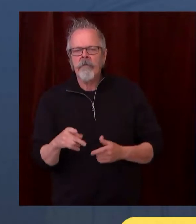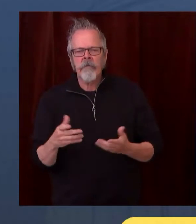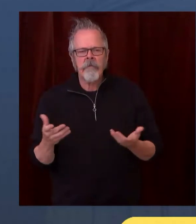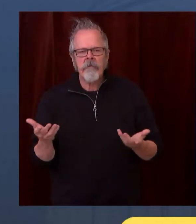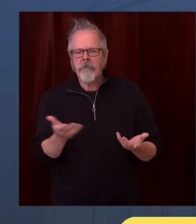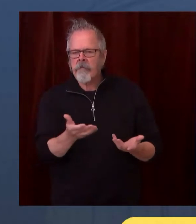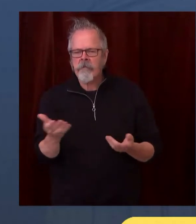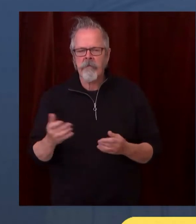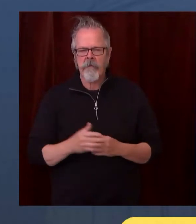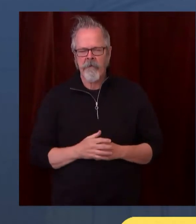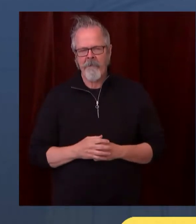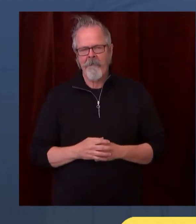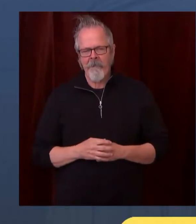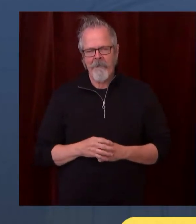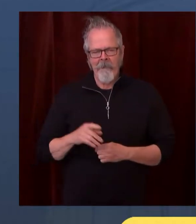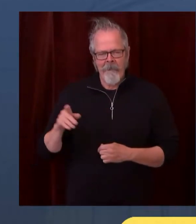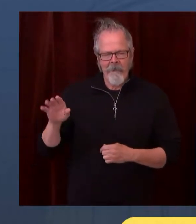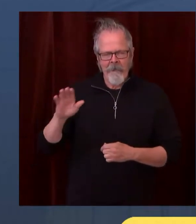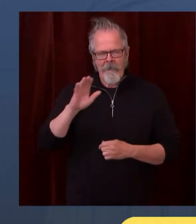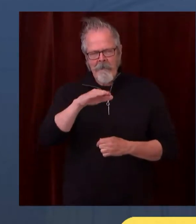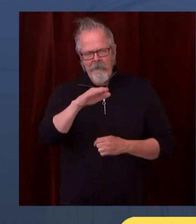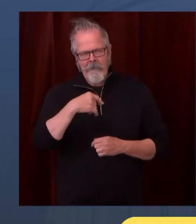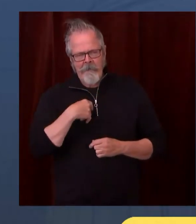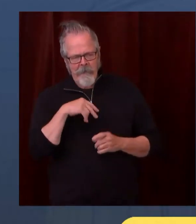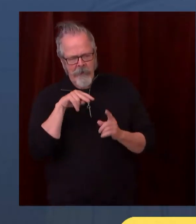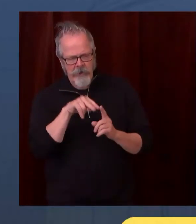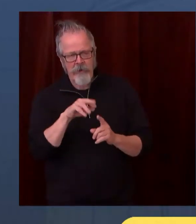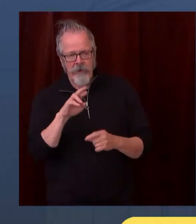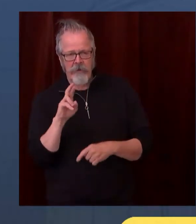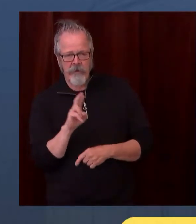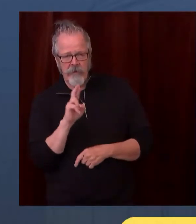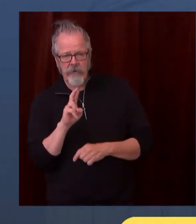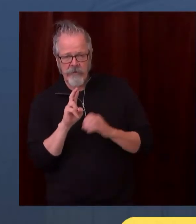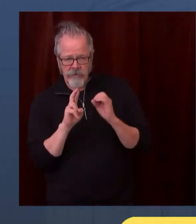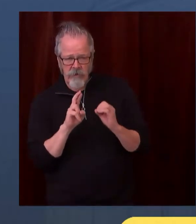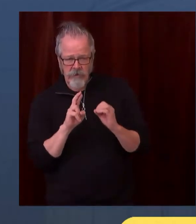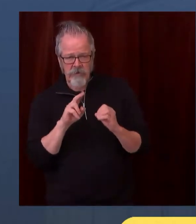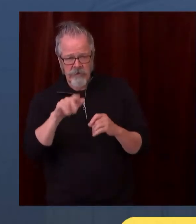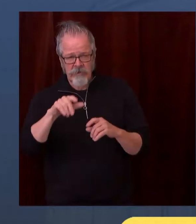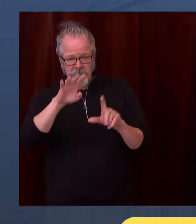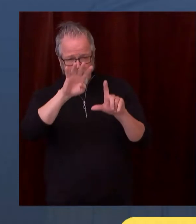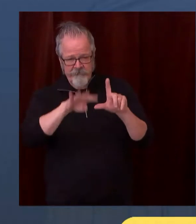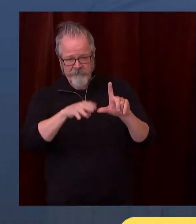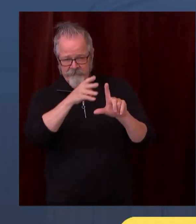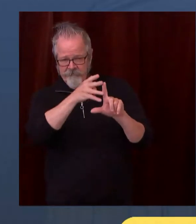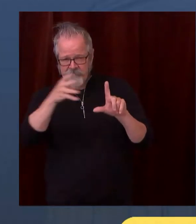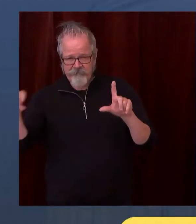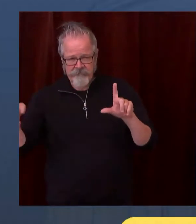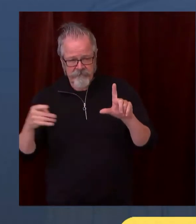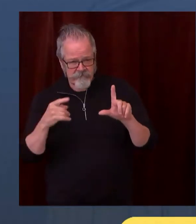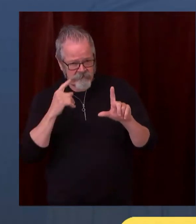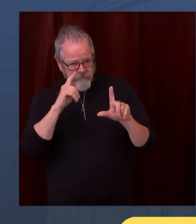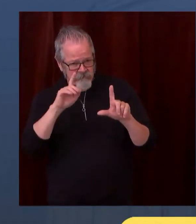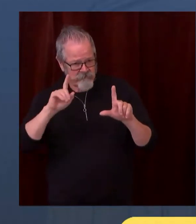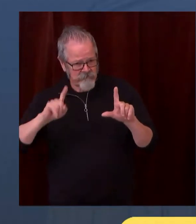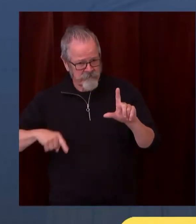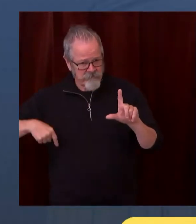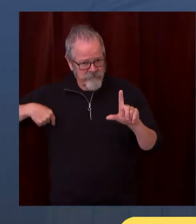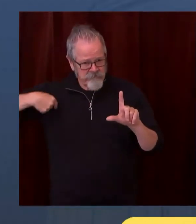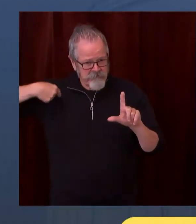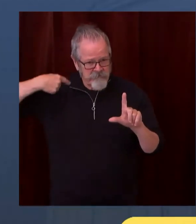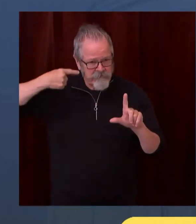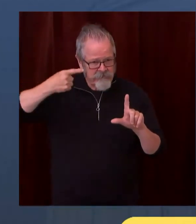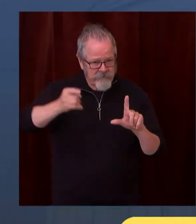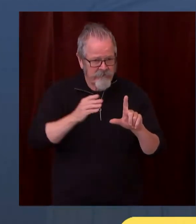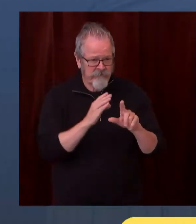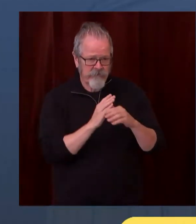here, and we haven't had either Eastern or Western Washington below 1 since it looks like late May, before